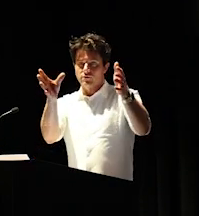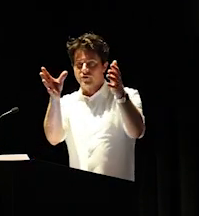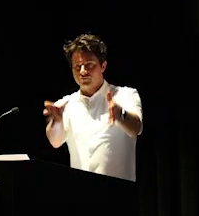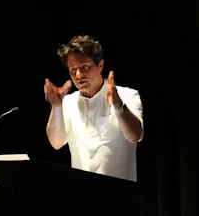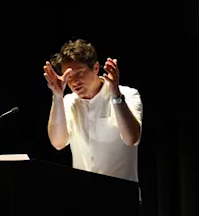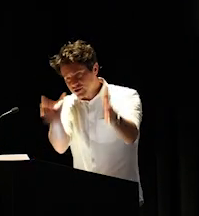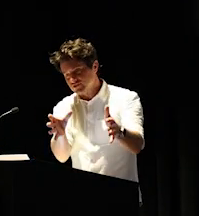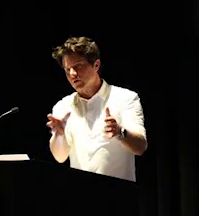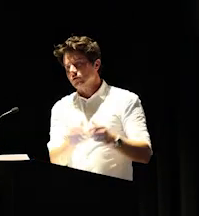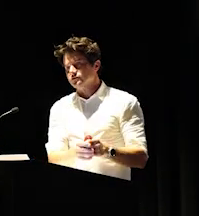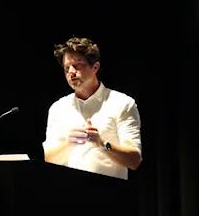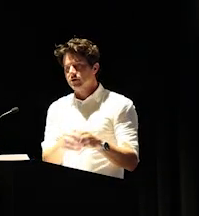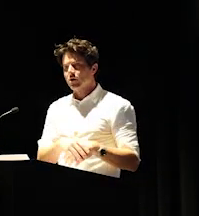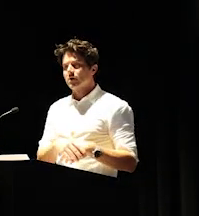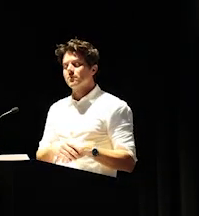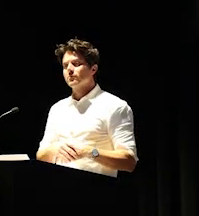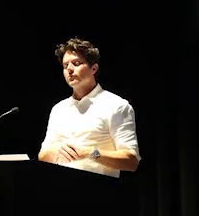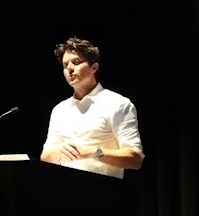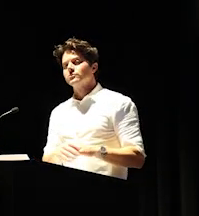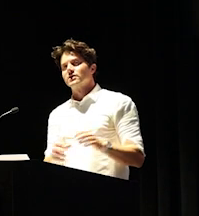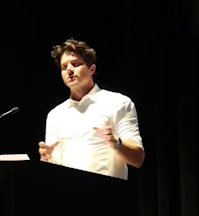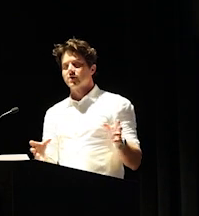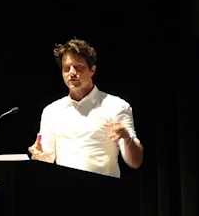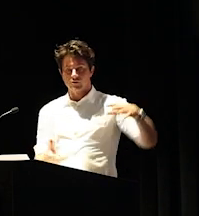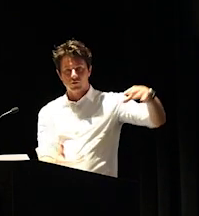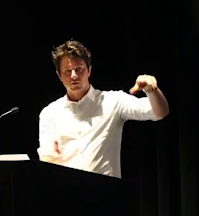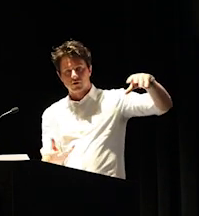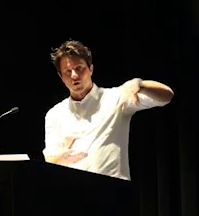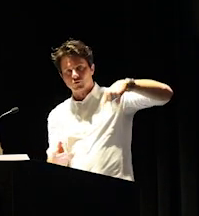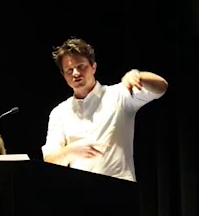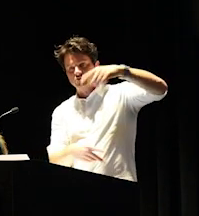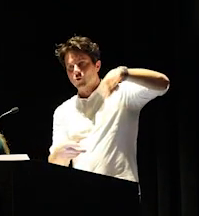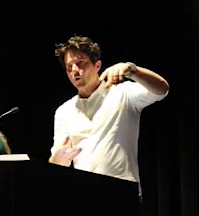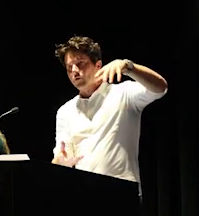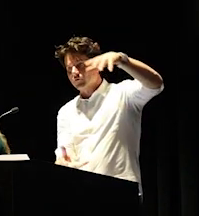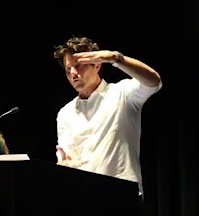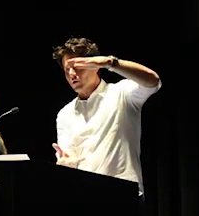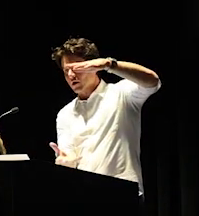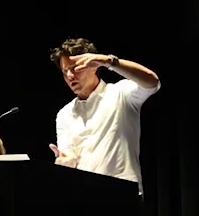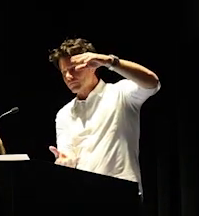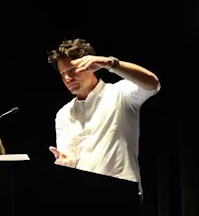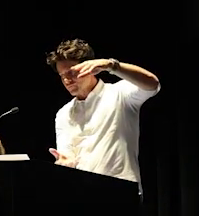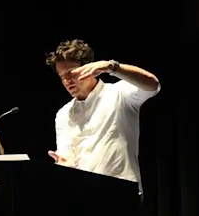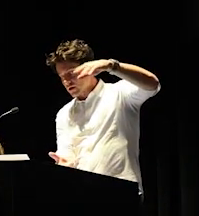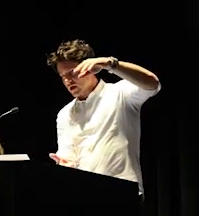that things were going to be just so. So night one, I remember we opened the restaurant, we had this old spool